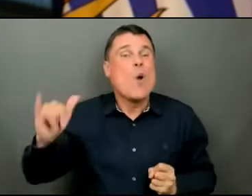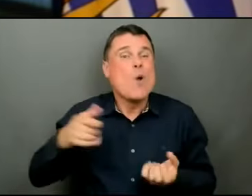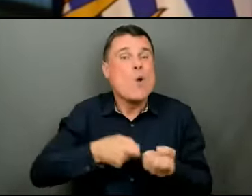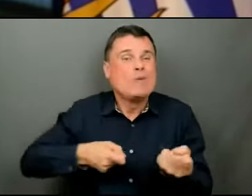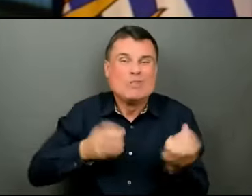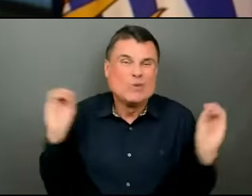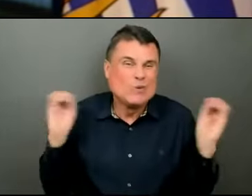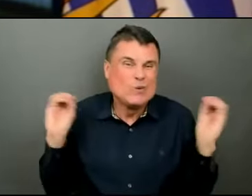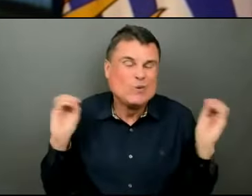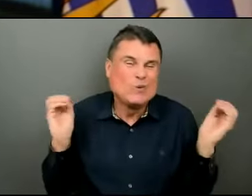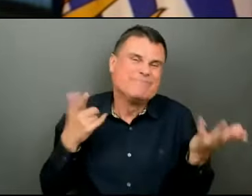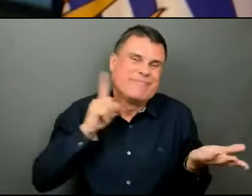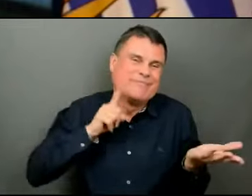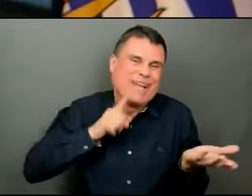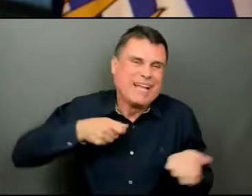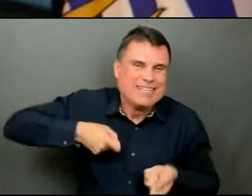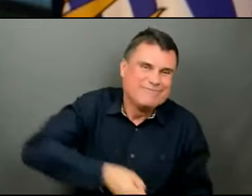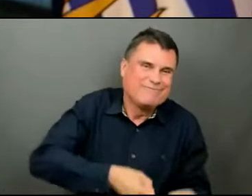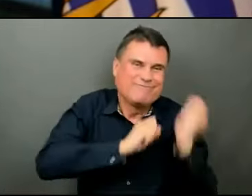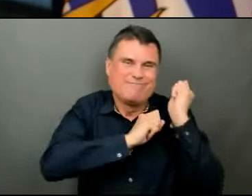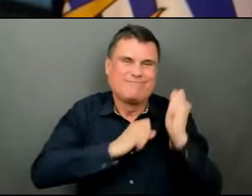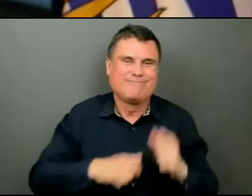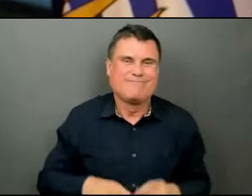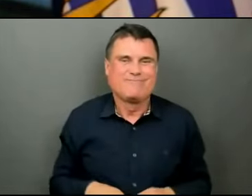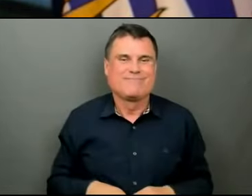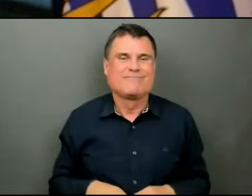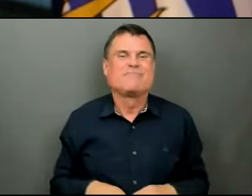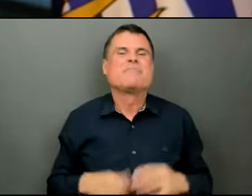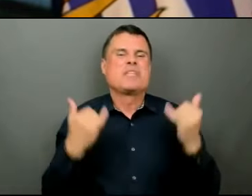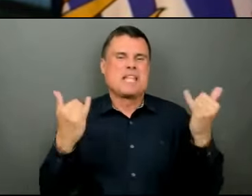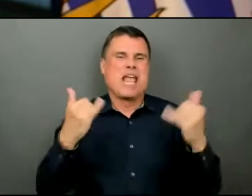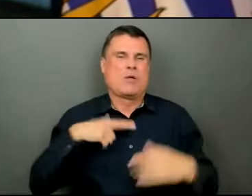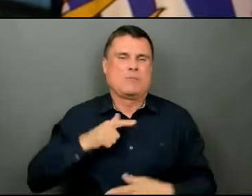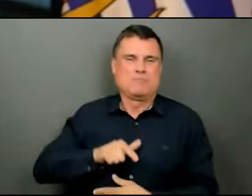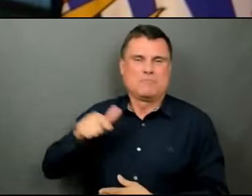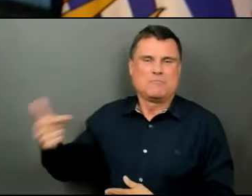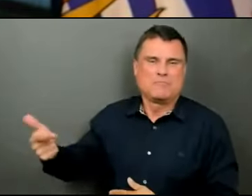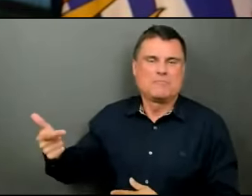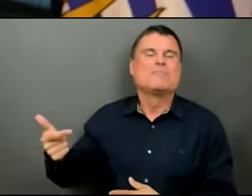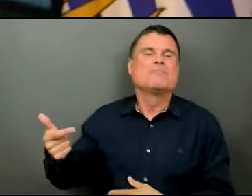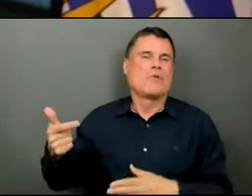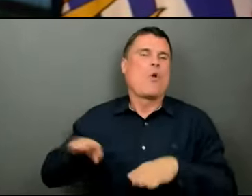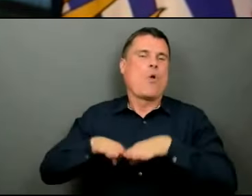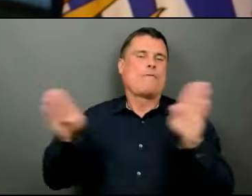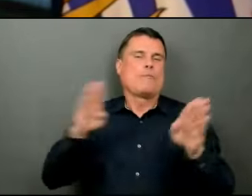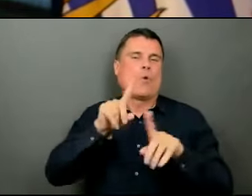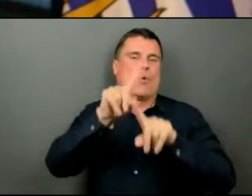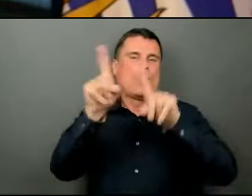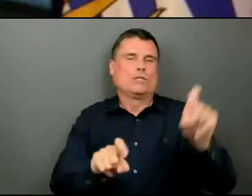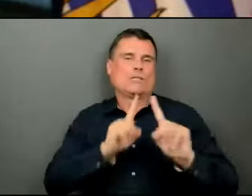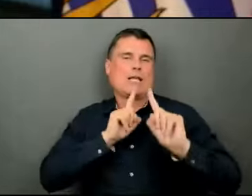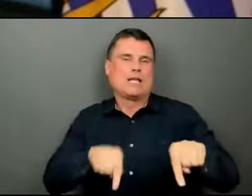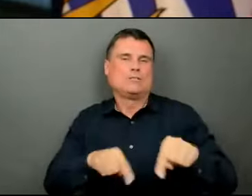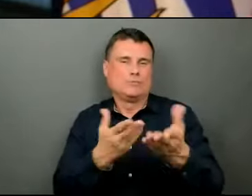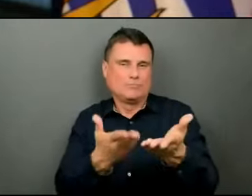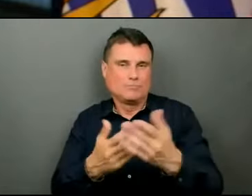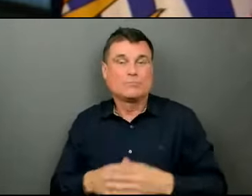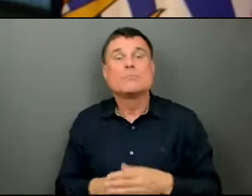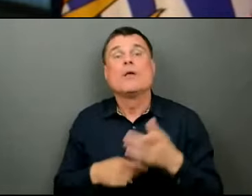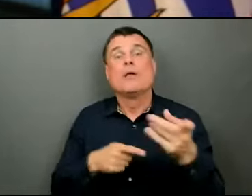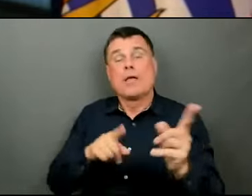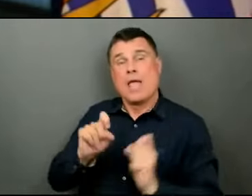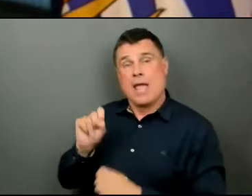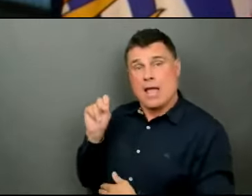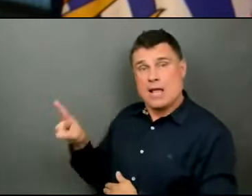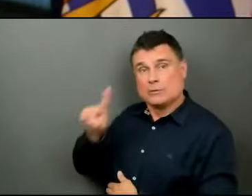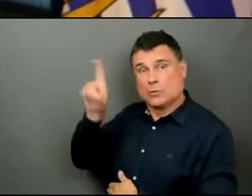transit. We'll now move on to the Q&A portion. And to those reporters on the line, you can direct